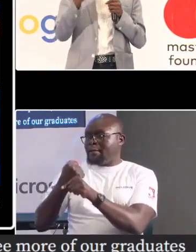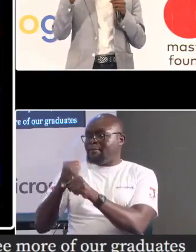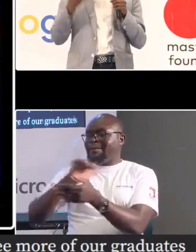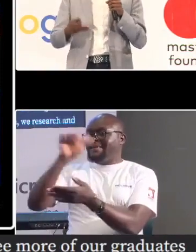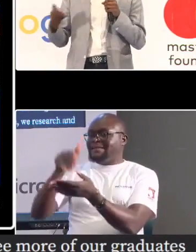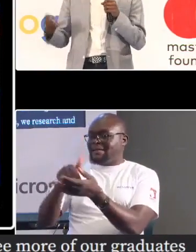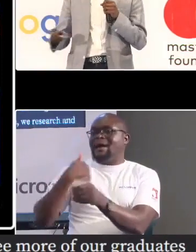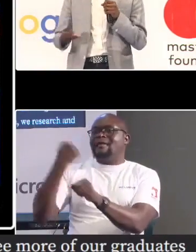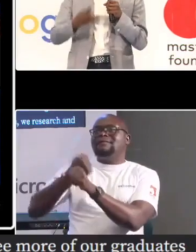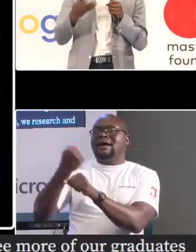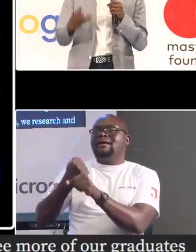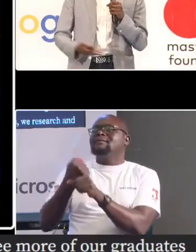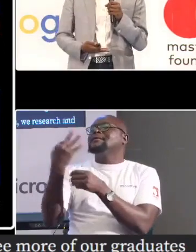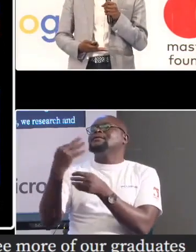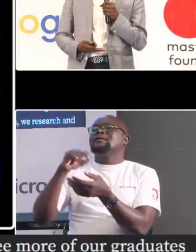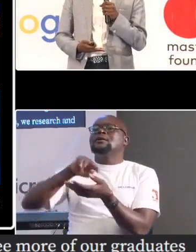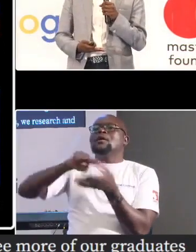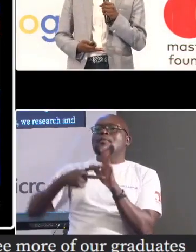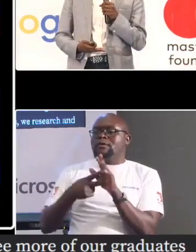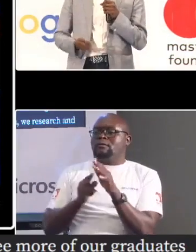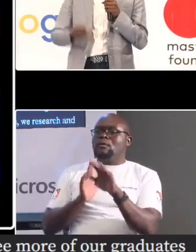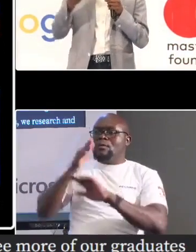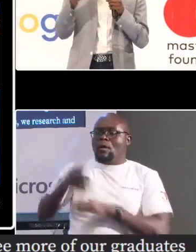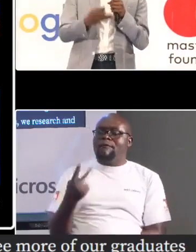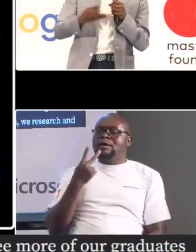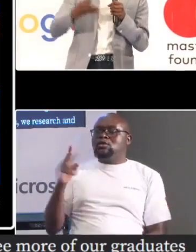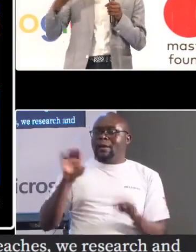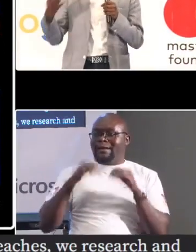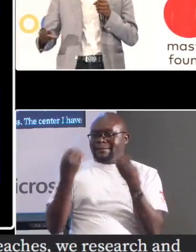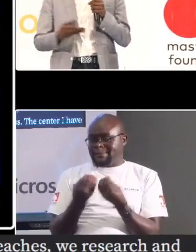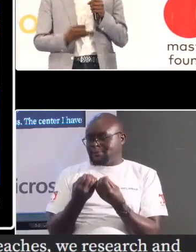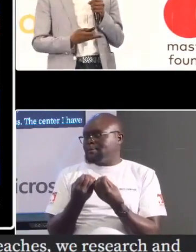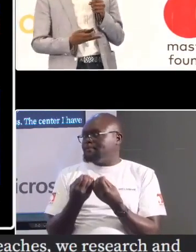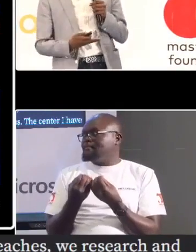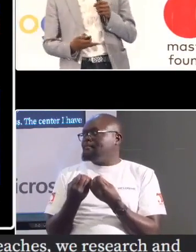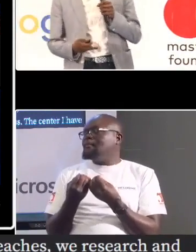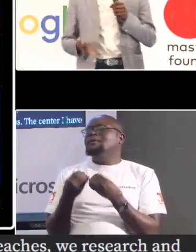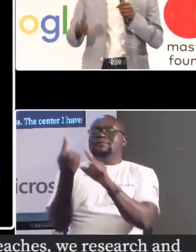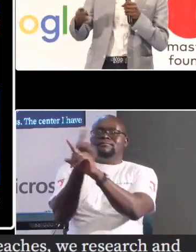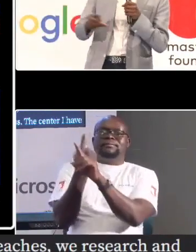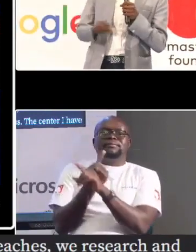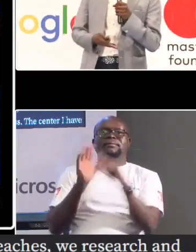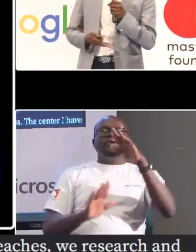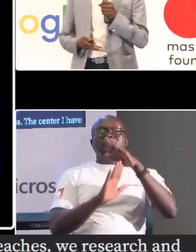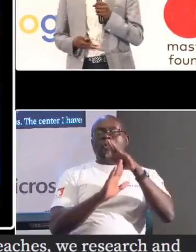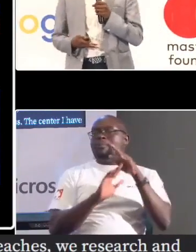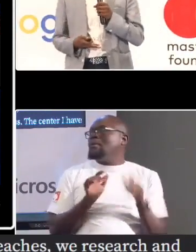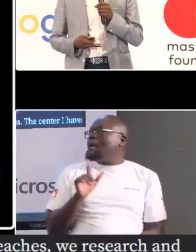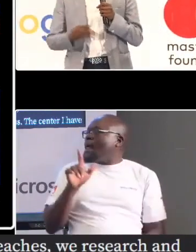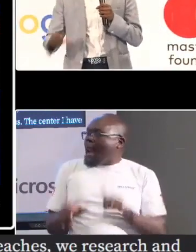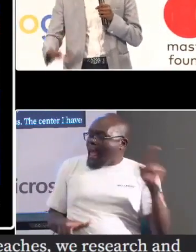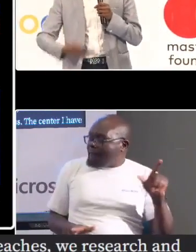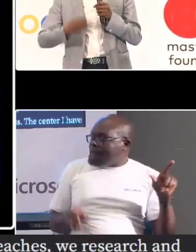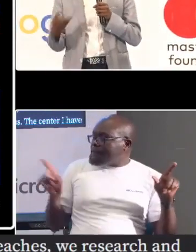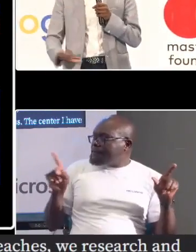done over 300 projects with 200 organisations. On screen are 6 tiled images. Top left is some